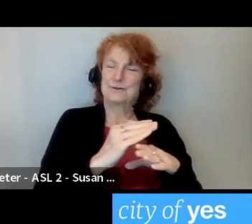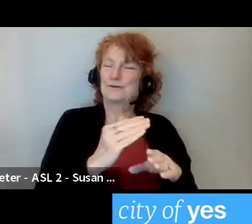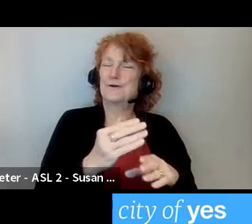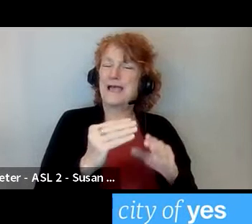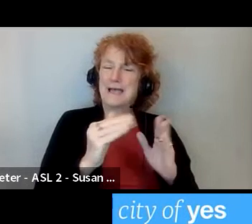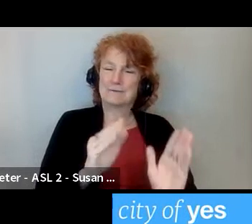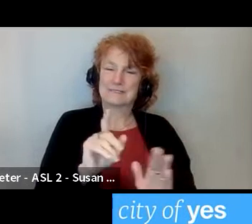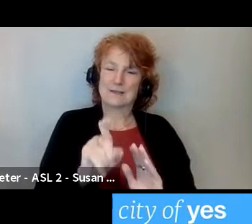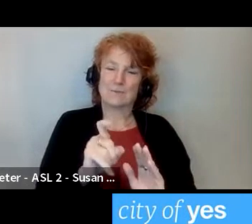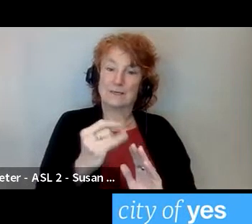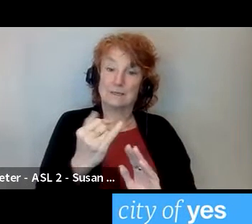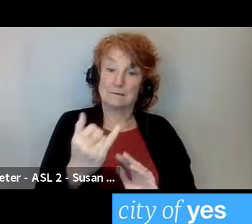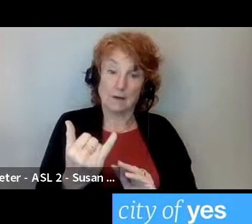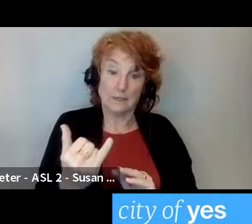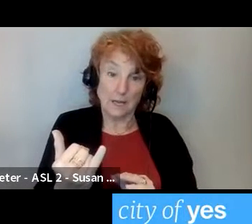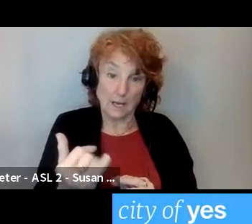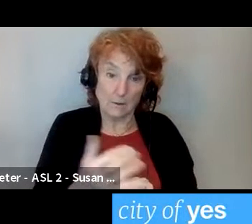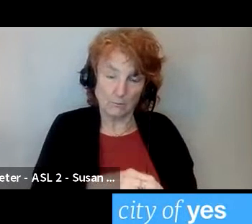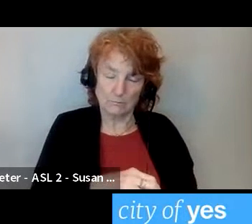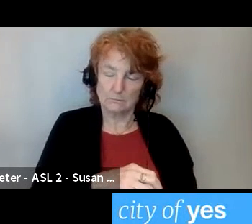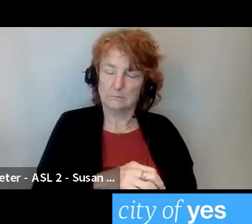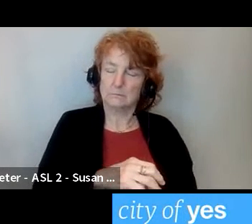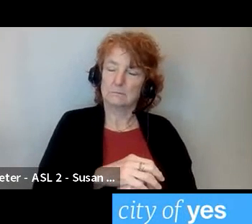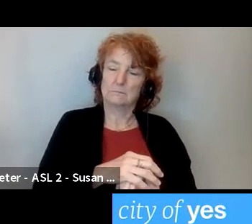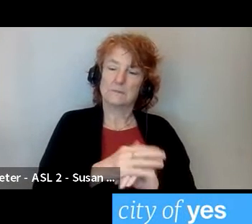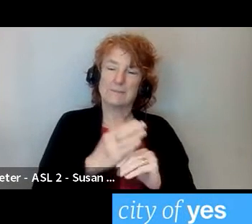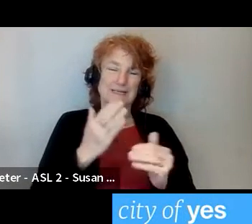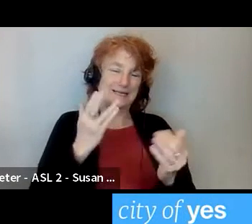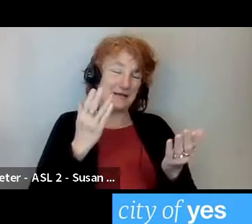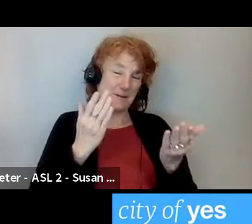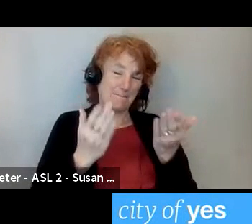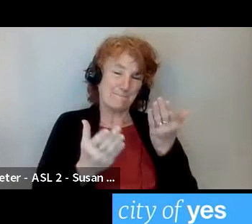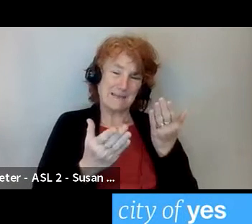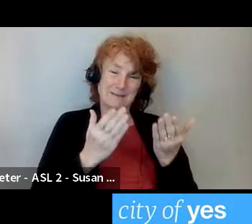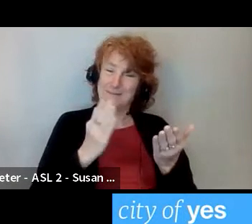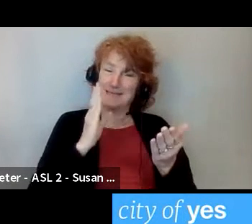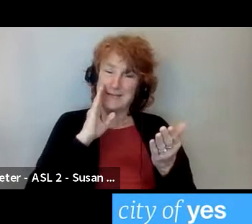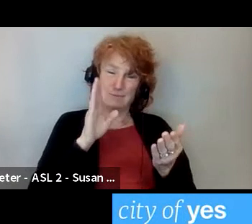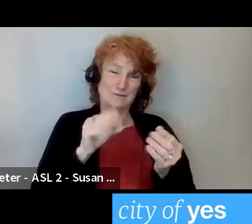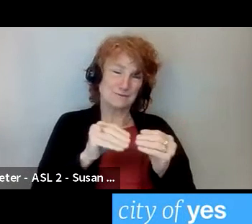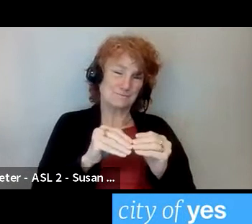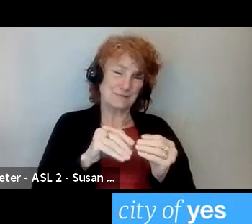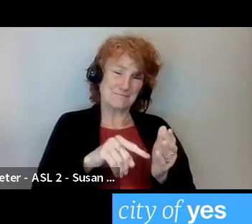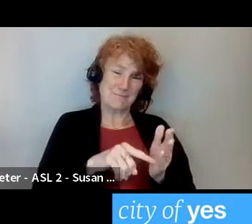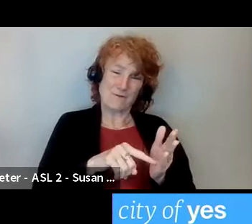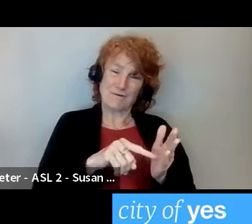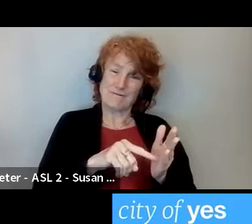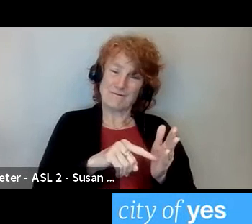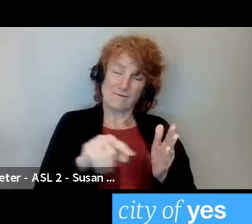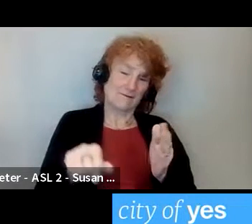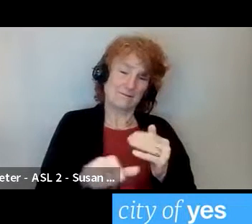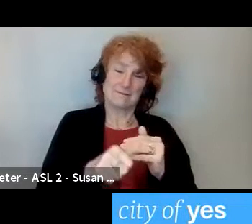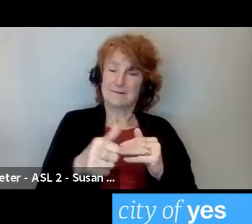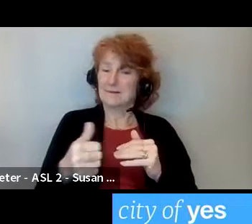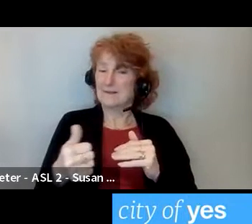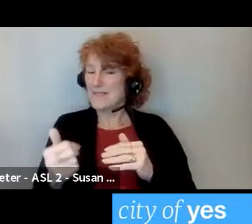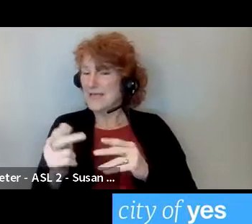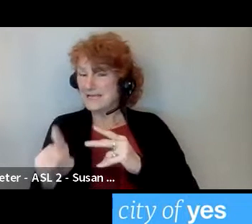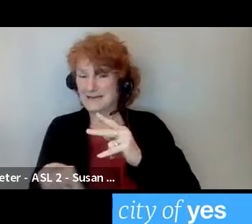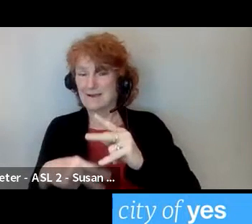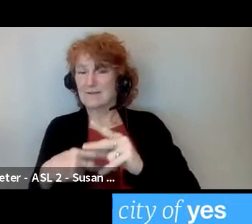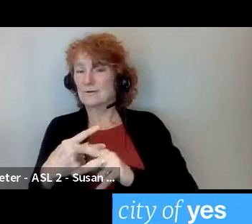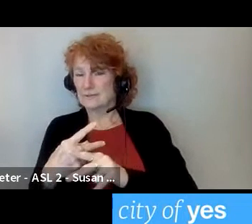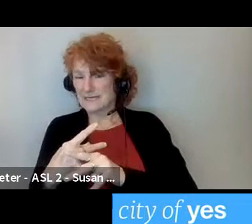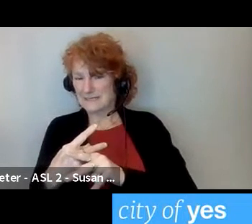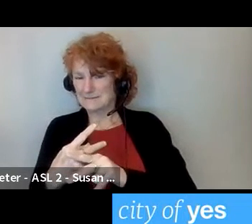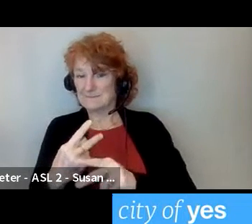buildings may be more affordable naturally, or will be more affordable naturally than other housing typologies. They may take advantage of